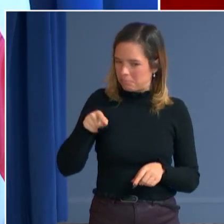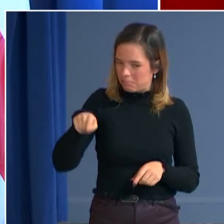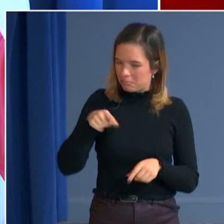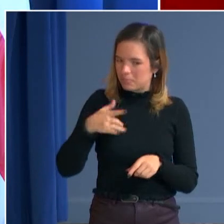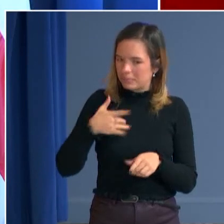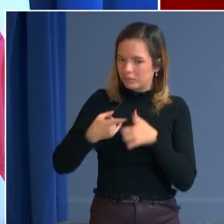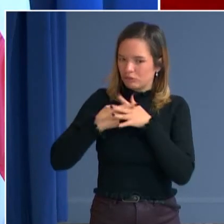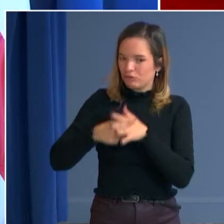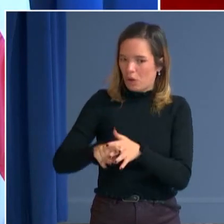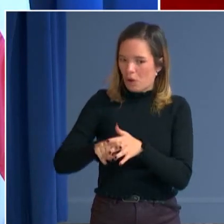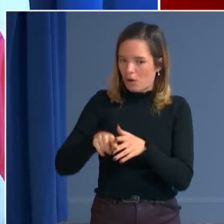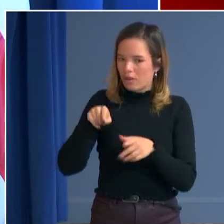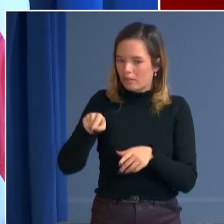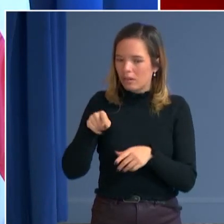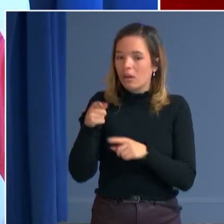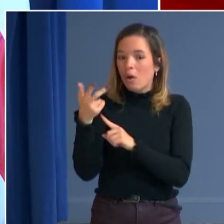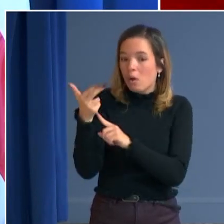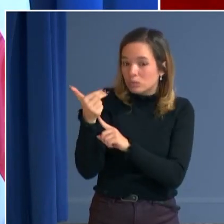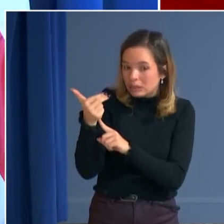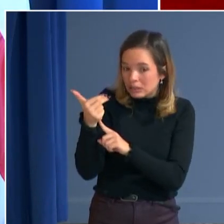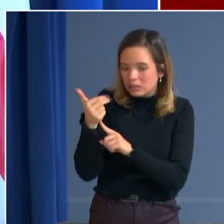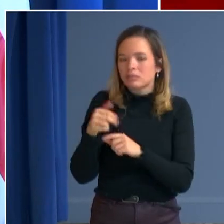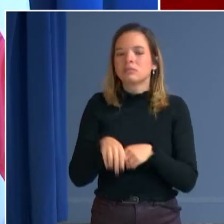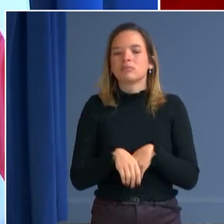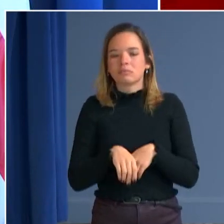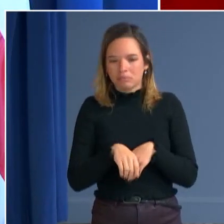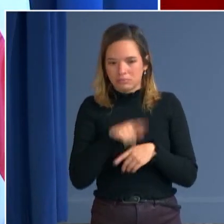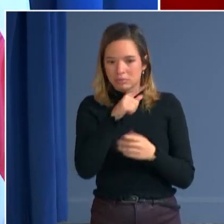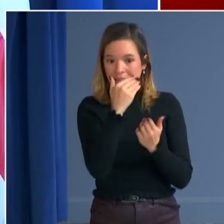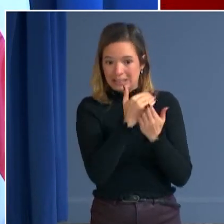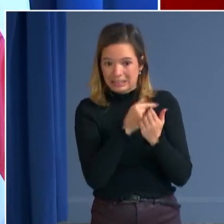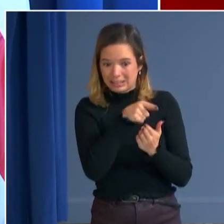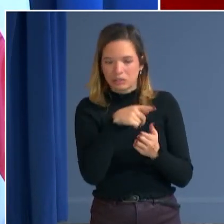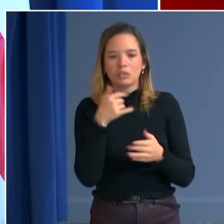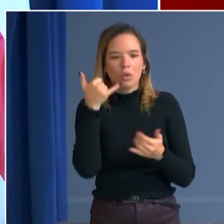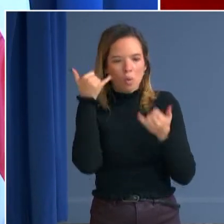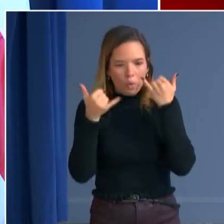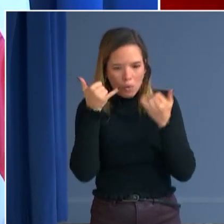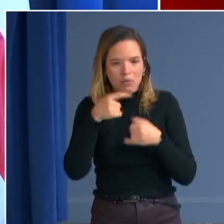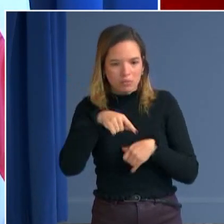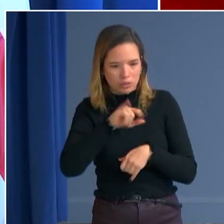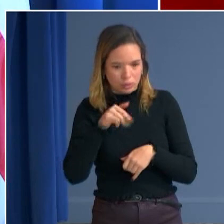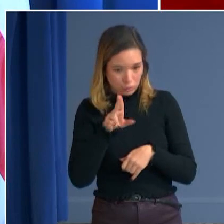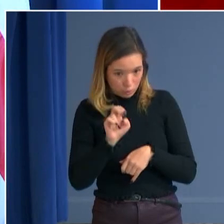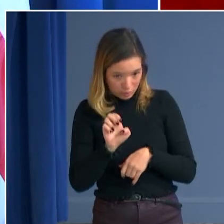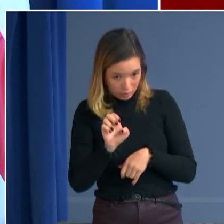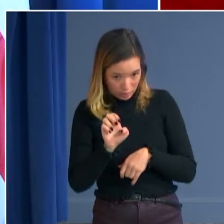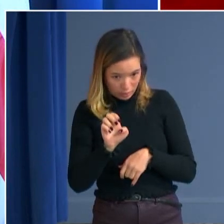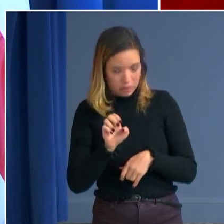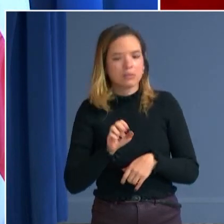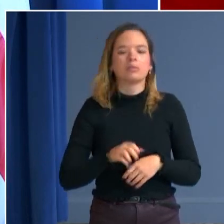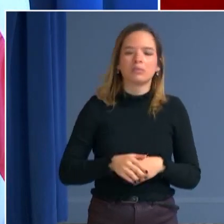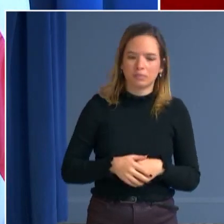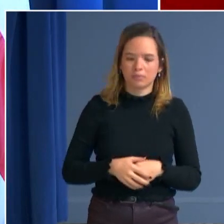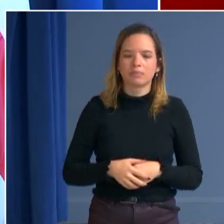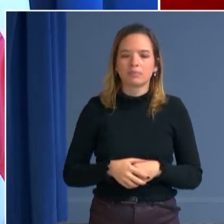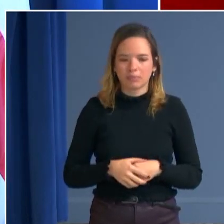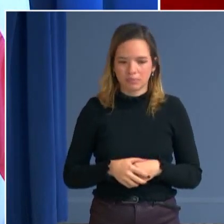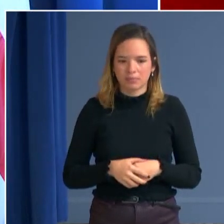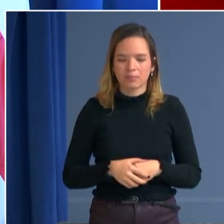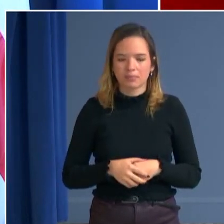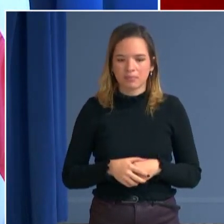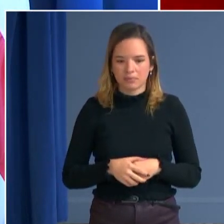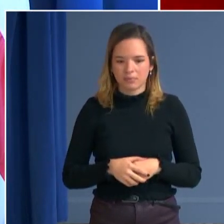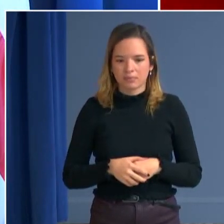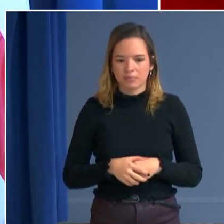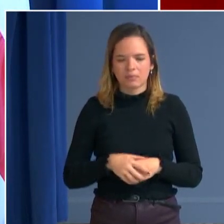since July. Thanks. Is that high? Say it again. Go ahead. Sorry. Thanks. We also heard from the ANC chair in the area